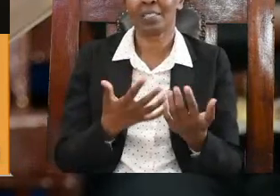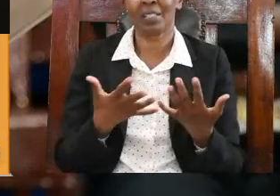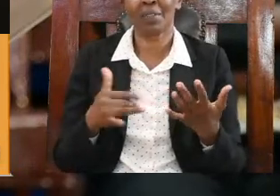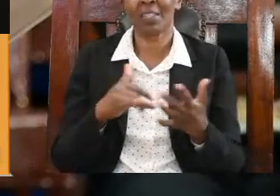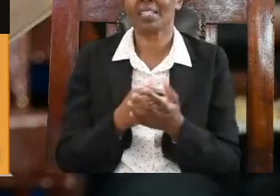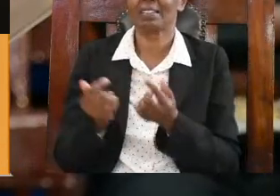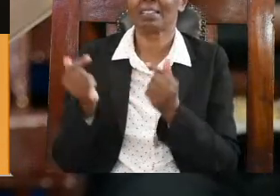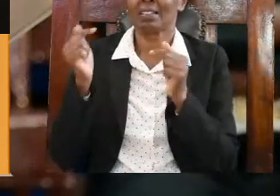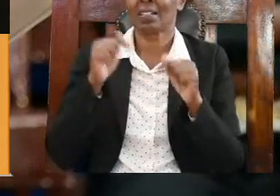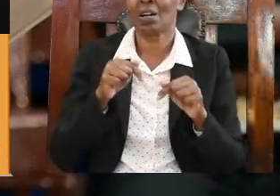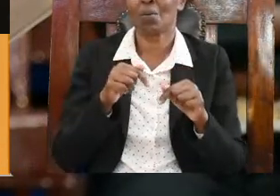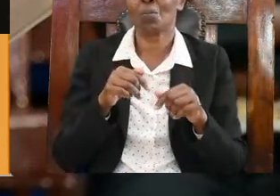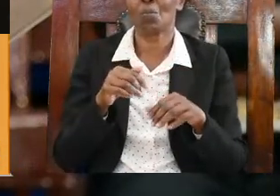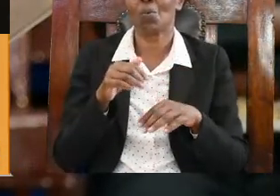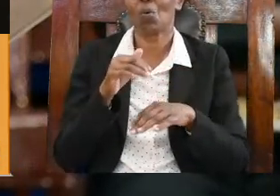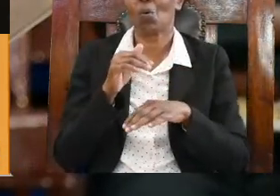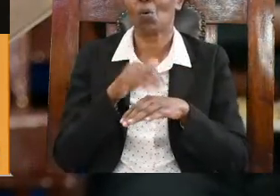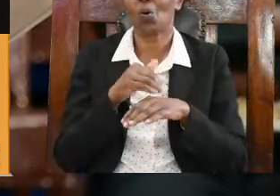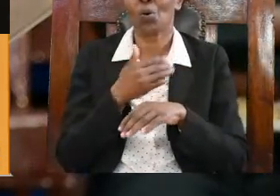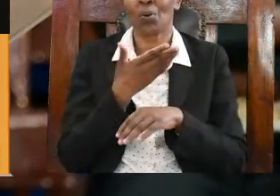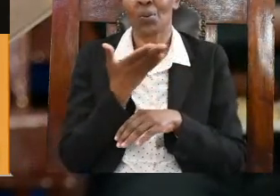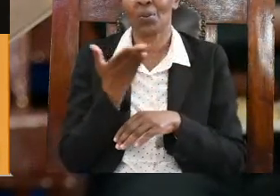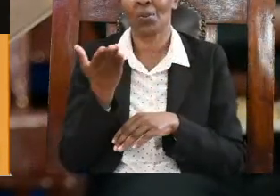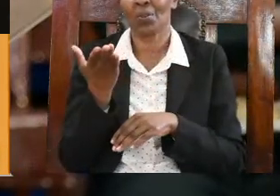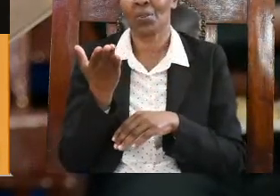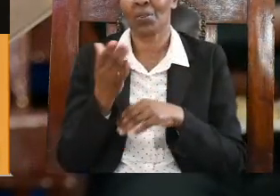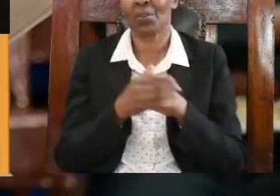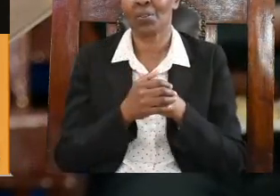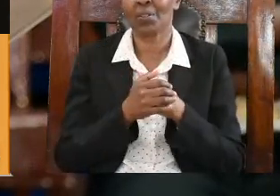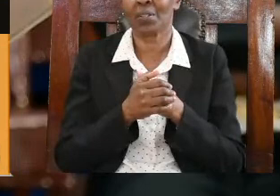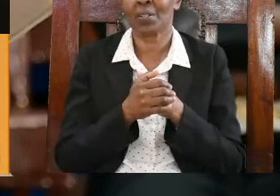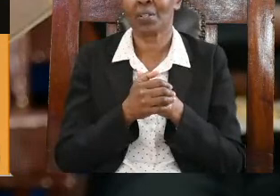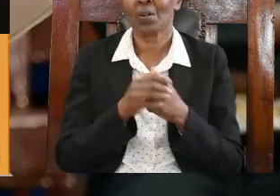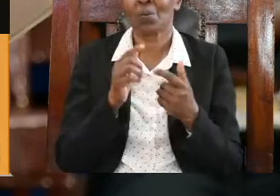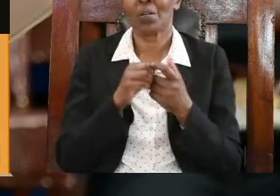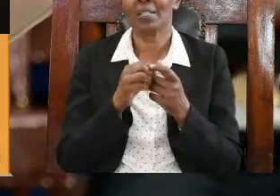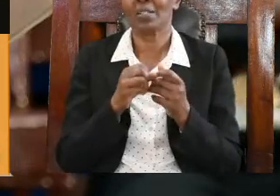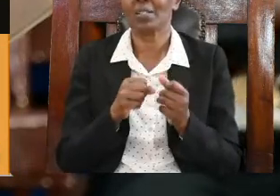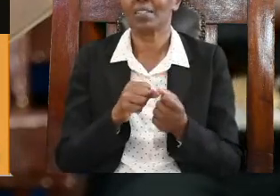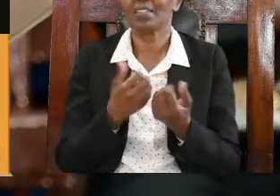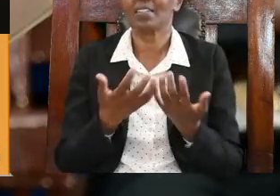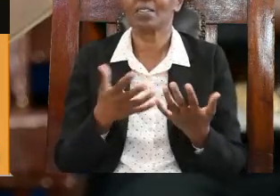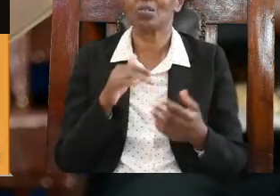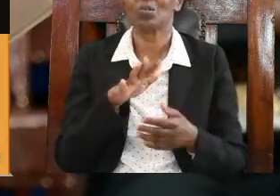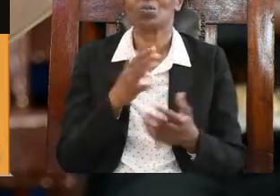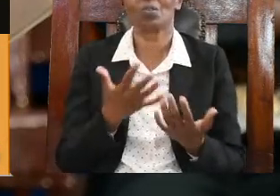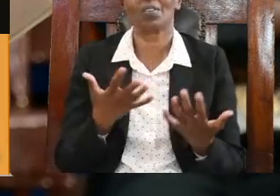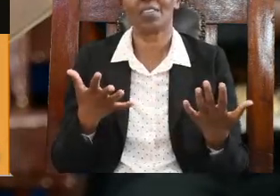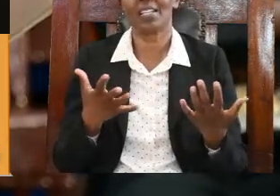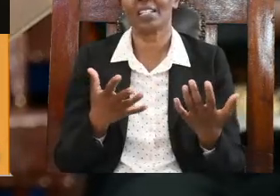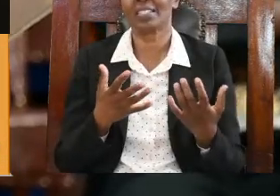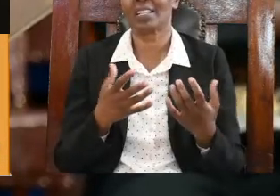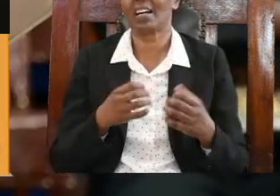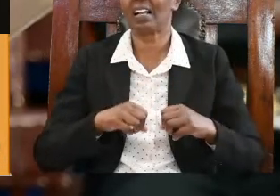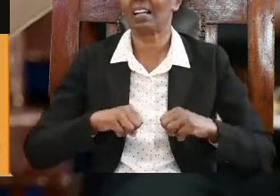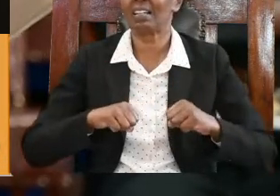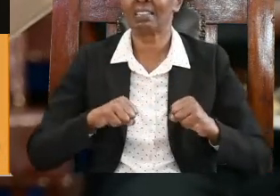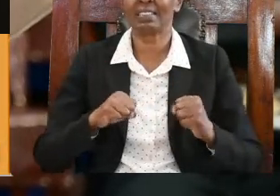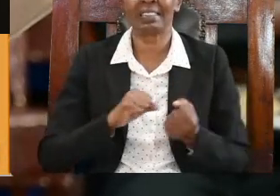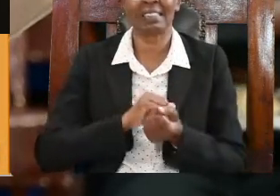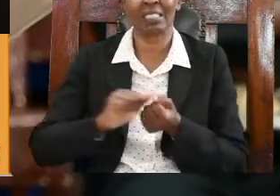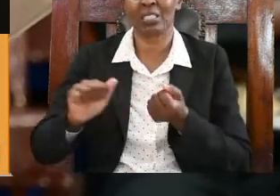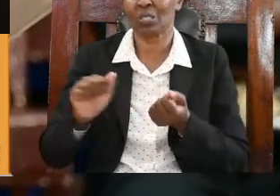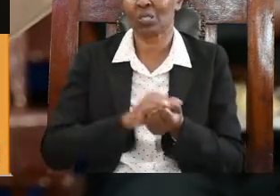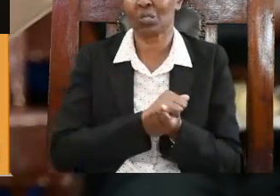came upon you. Tunaangalia wale ambao wanabomolea nyumba pale Mavoko. I mean, accidents and all these other things